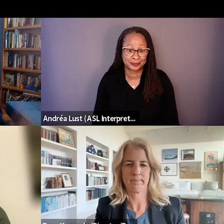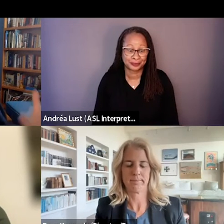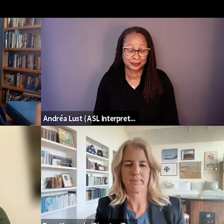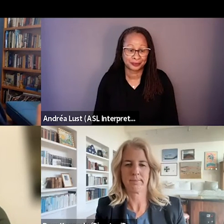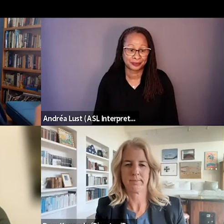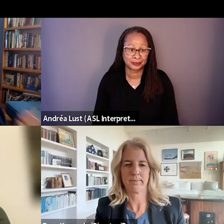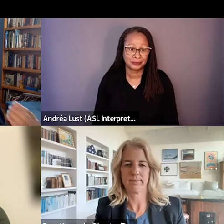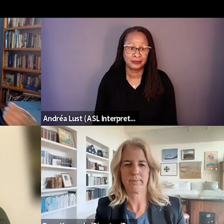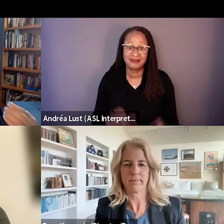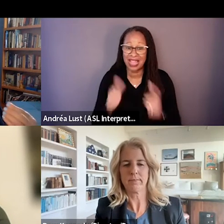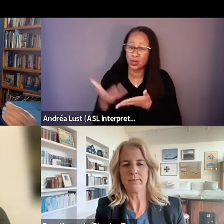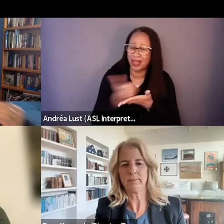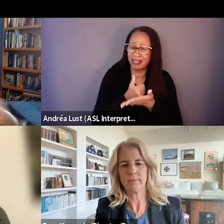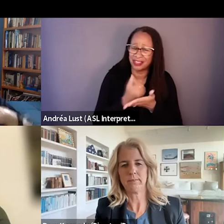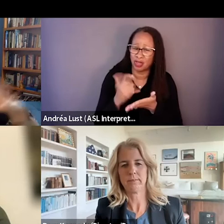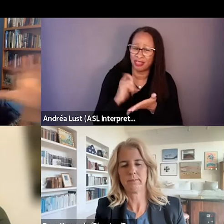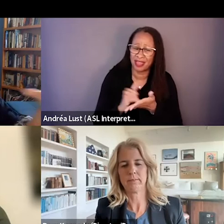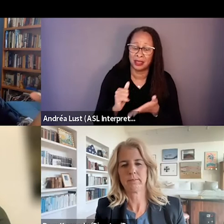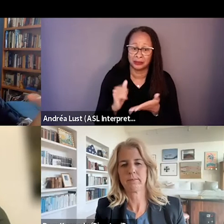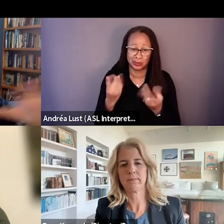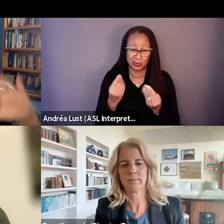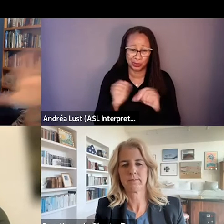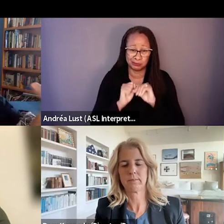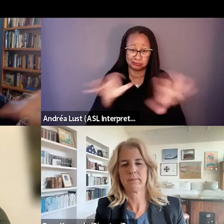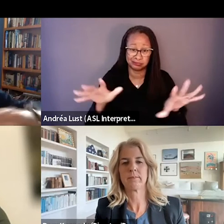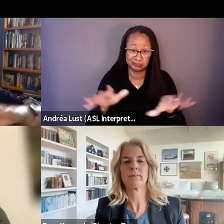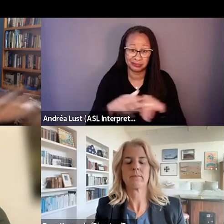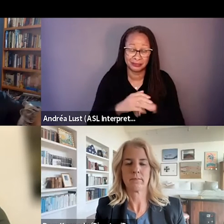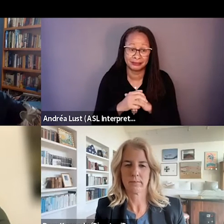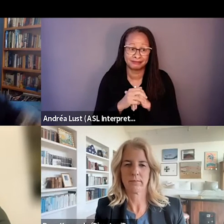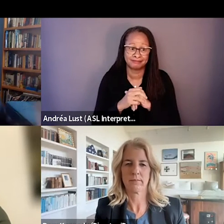How do you collect all that though? I'm thinking, do you put out a, you know, some kind of